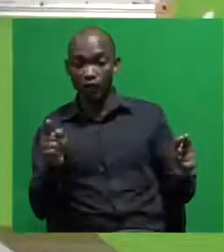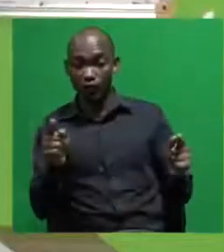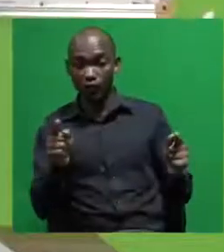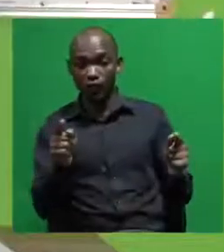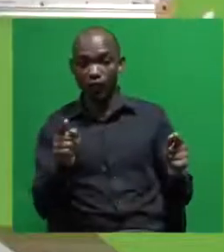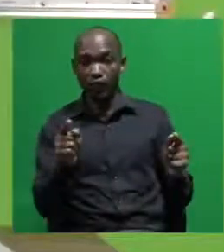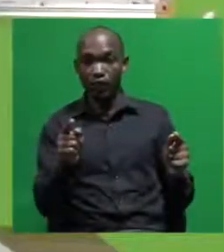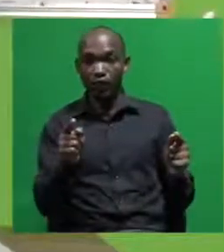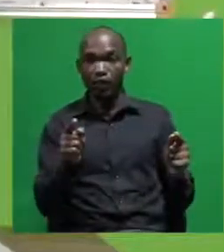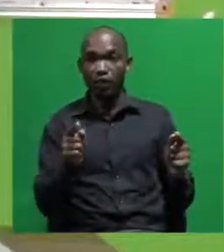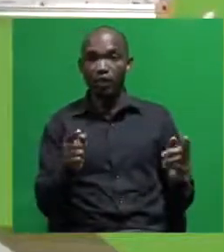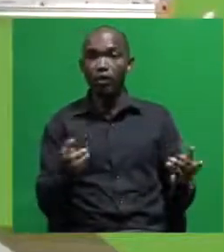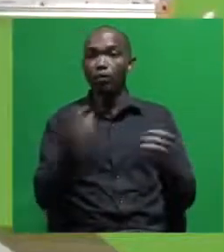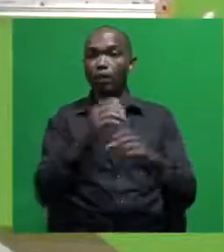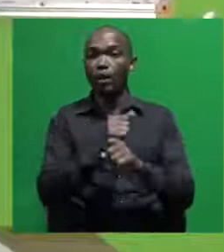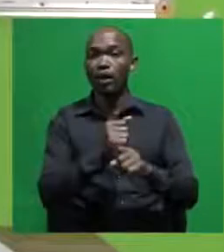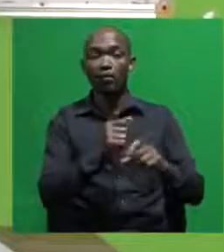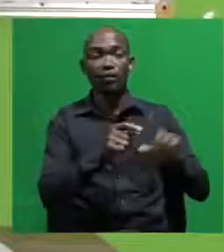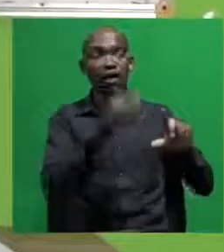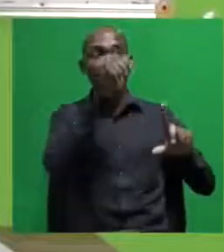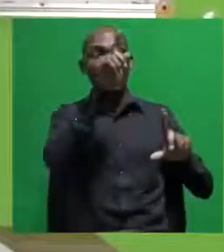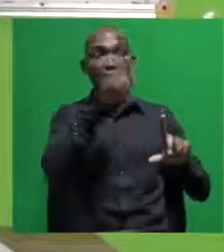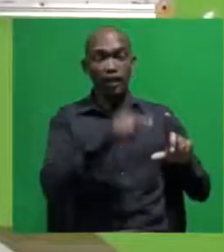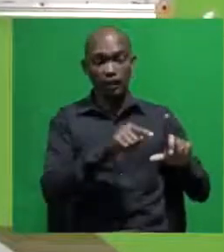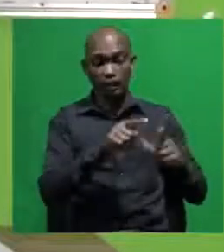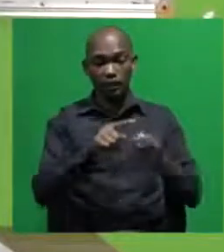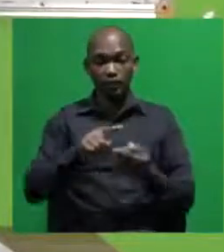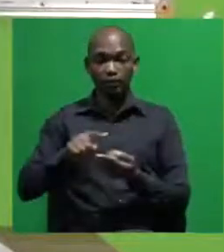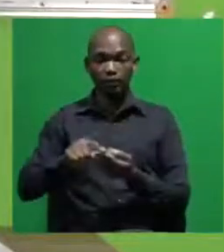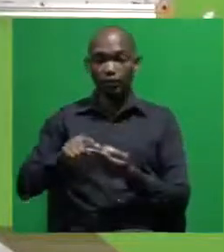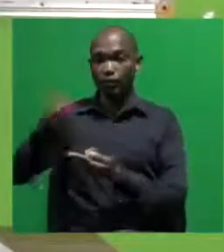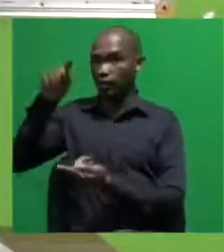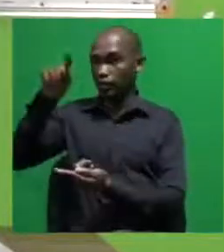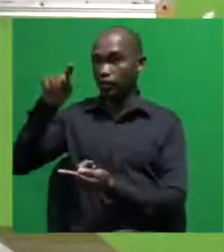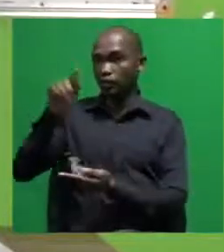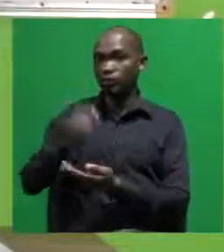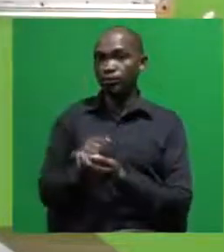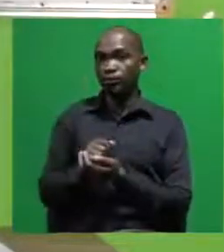the breadth, we have the height. So